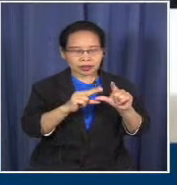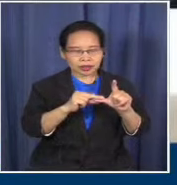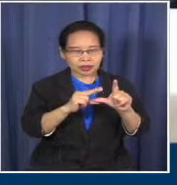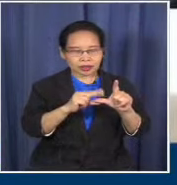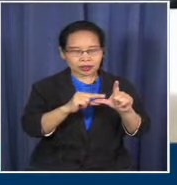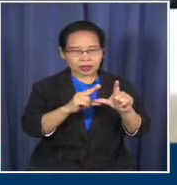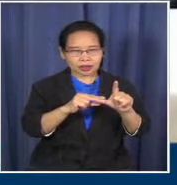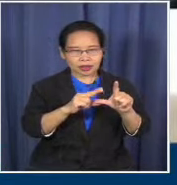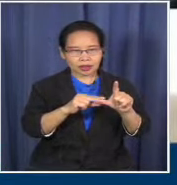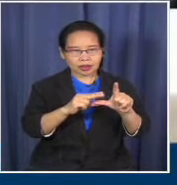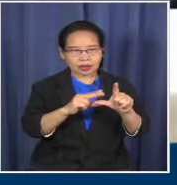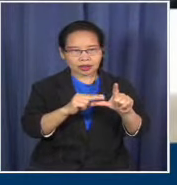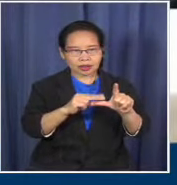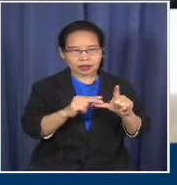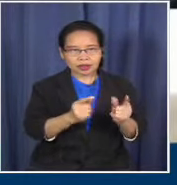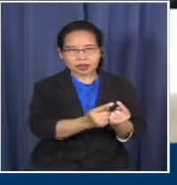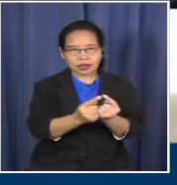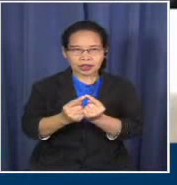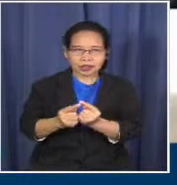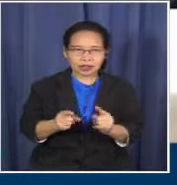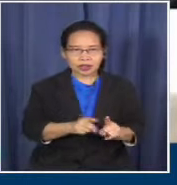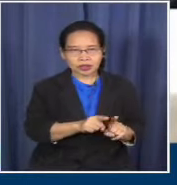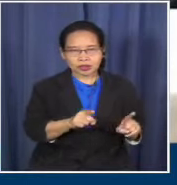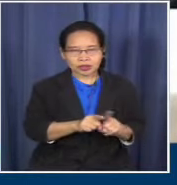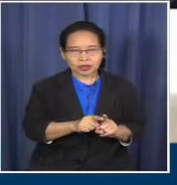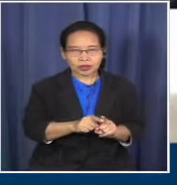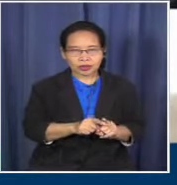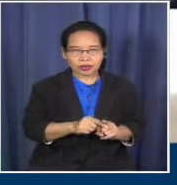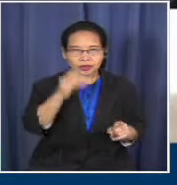our guests who got our link.